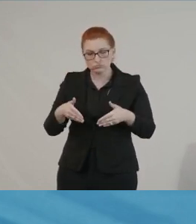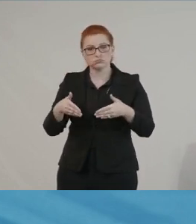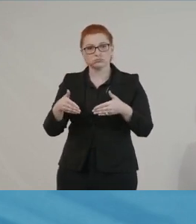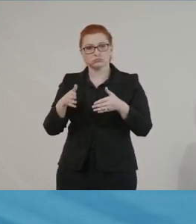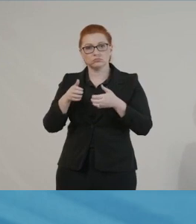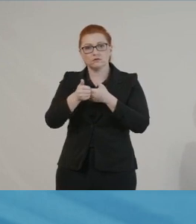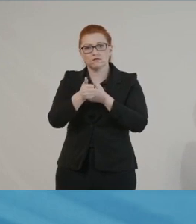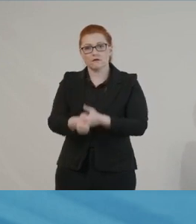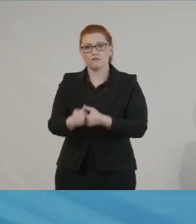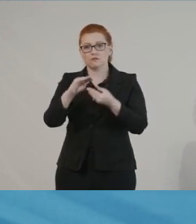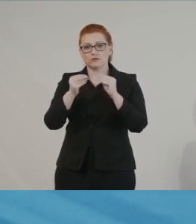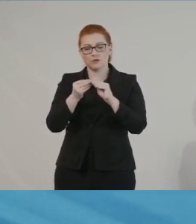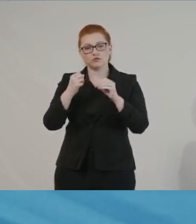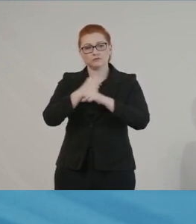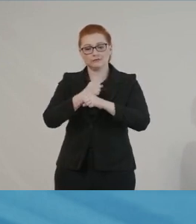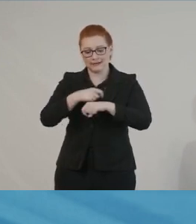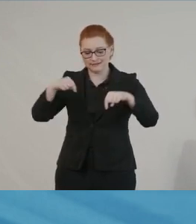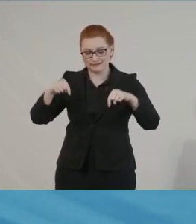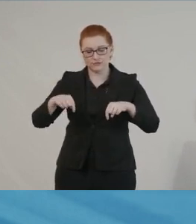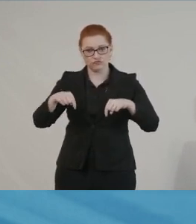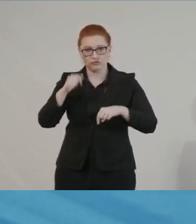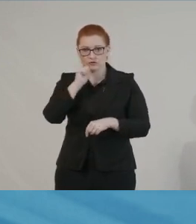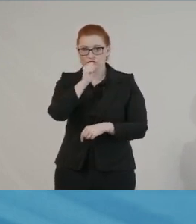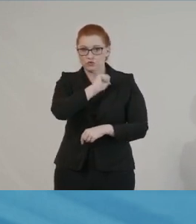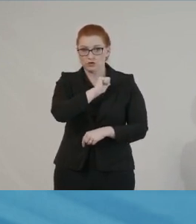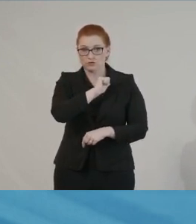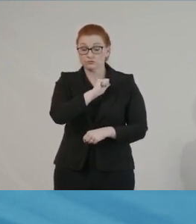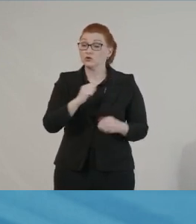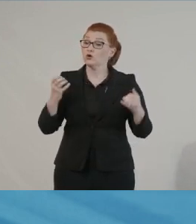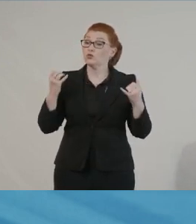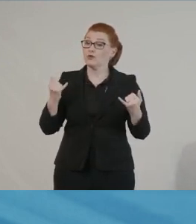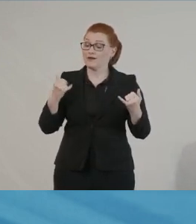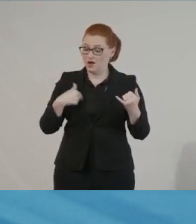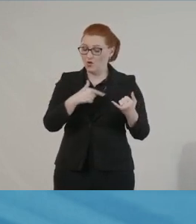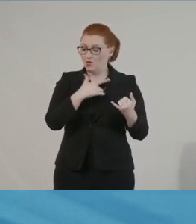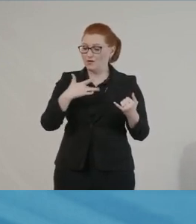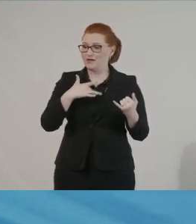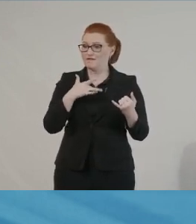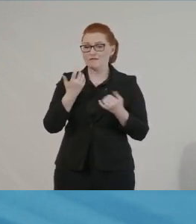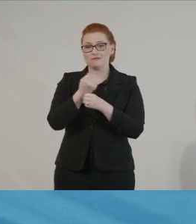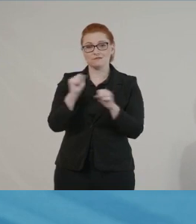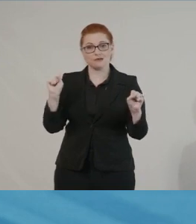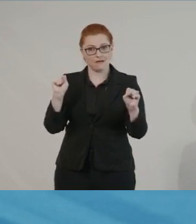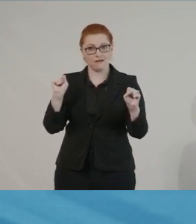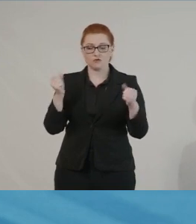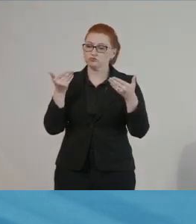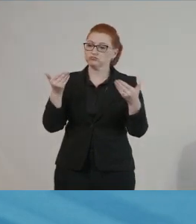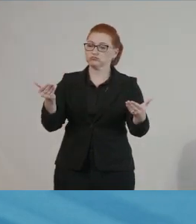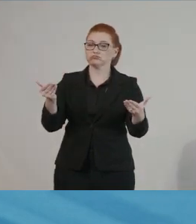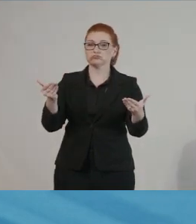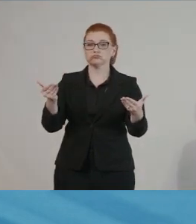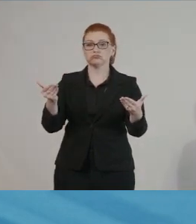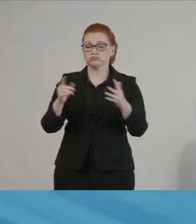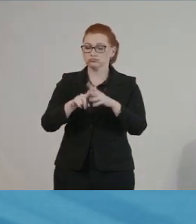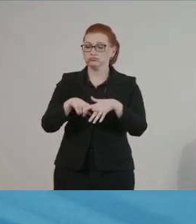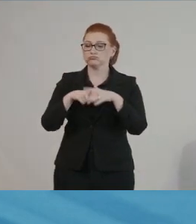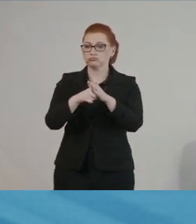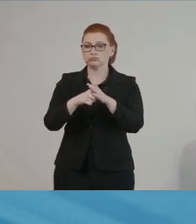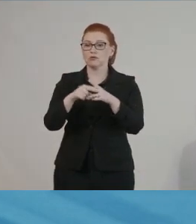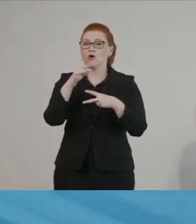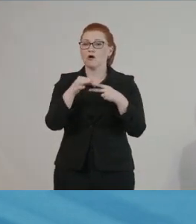is on elective surgery. We've got information. We've been focused on the PPE component of this for